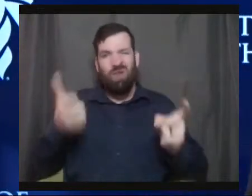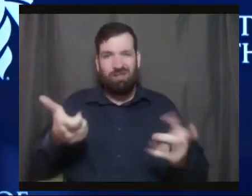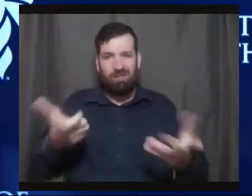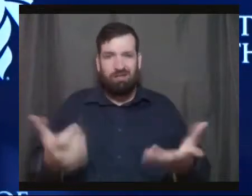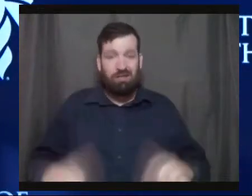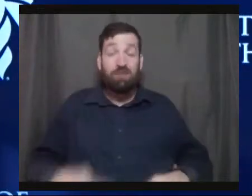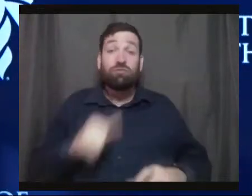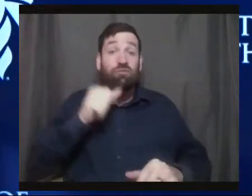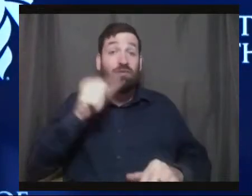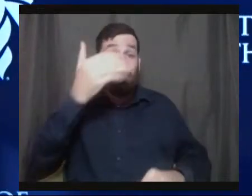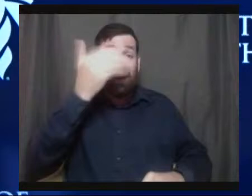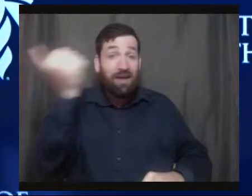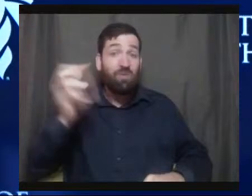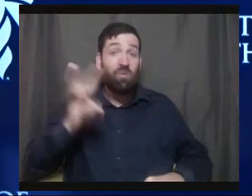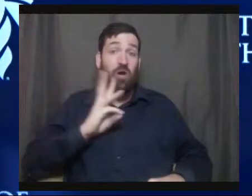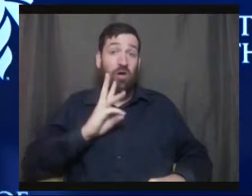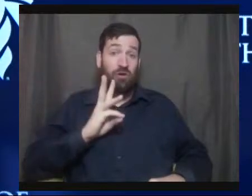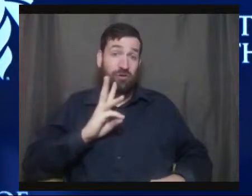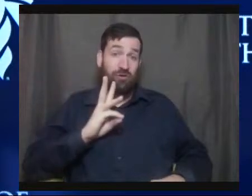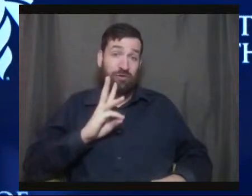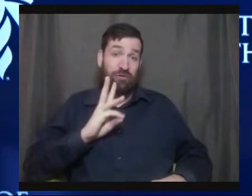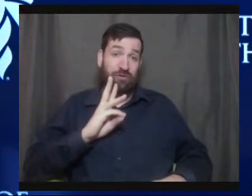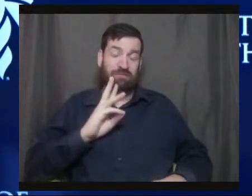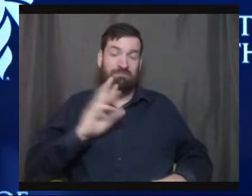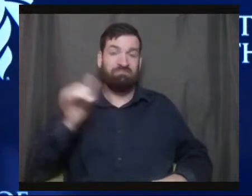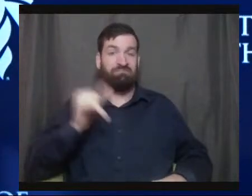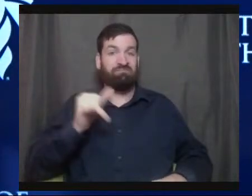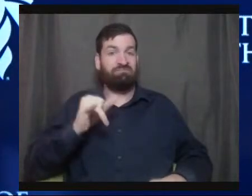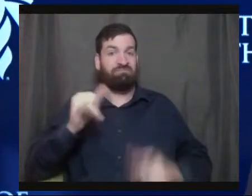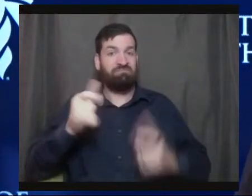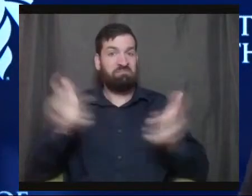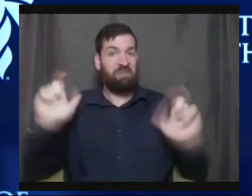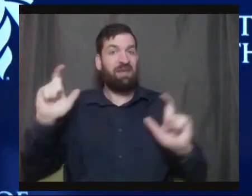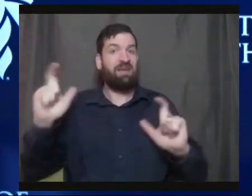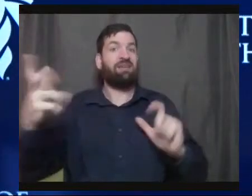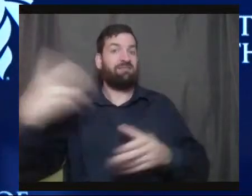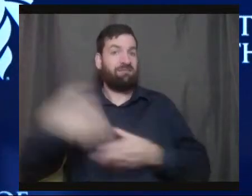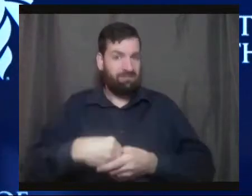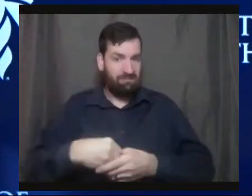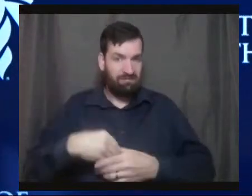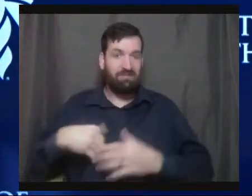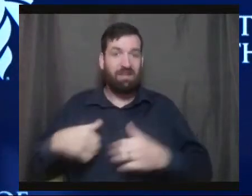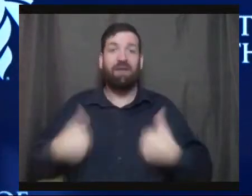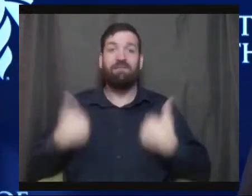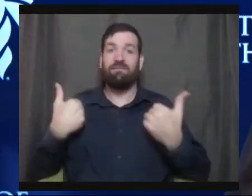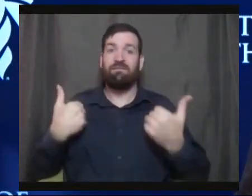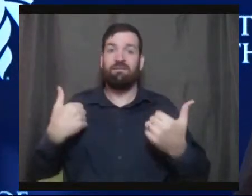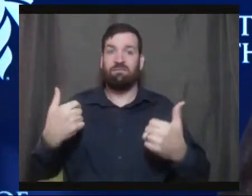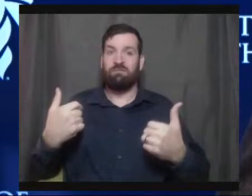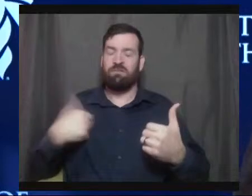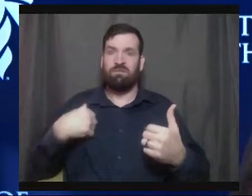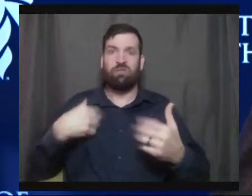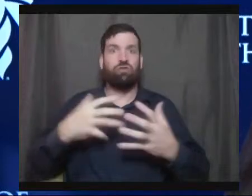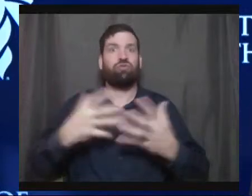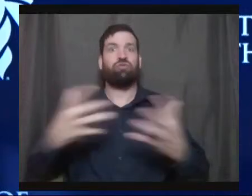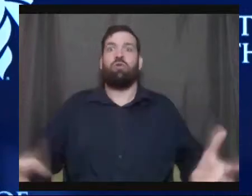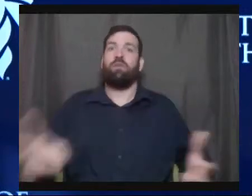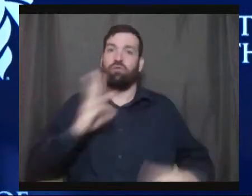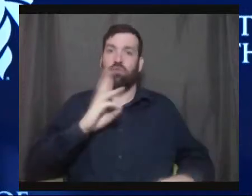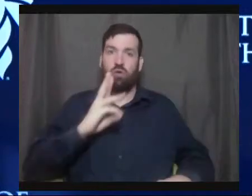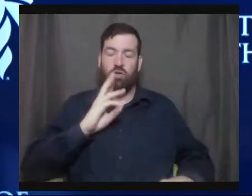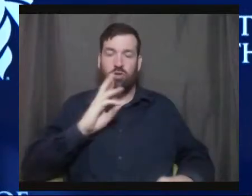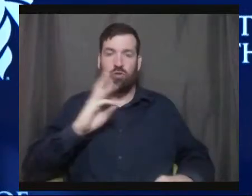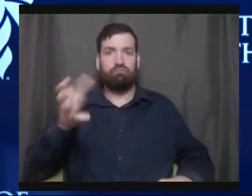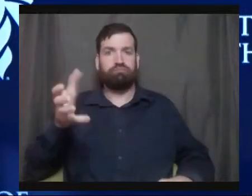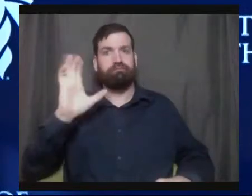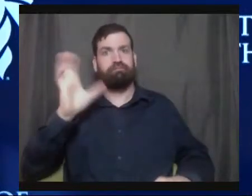water. Water has been a huge part of our life, and I consume so much water that it helps the process